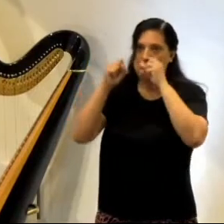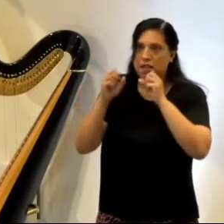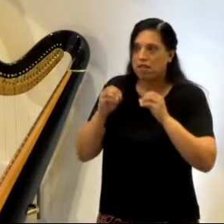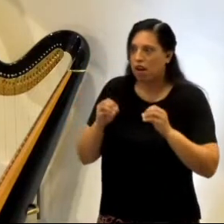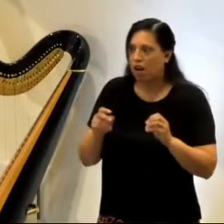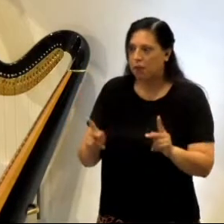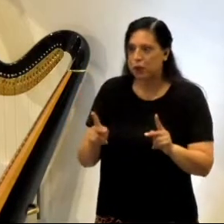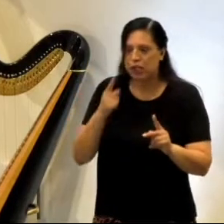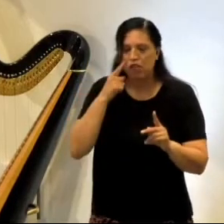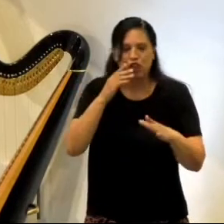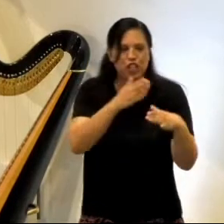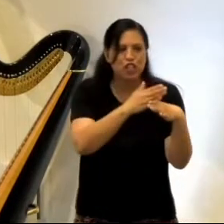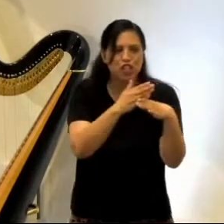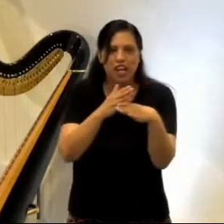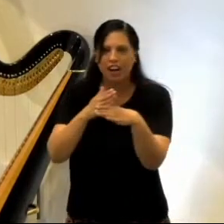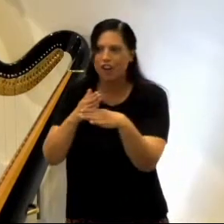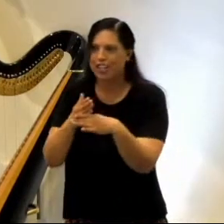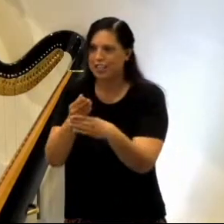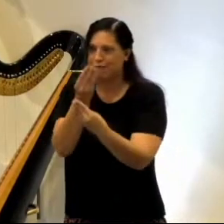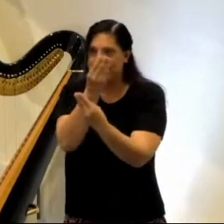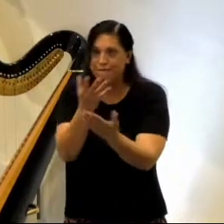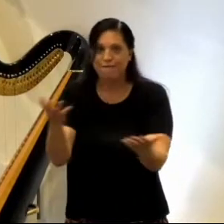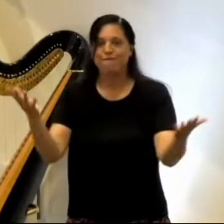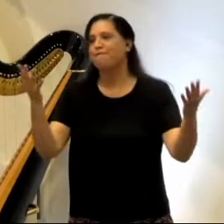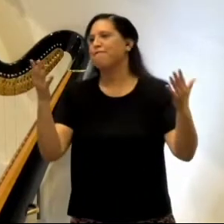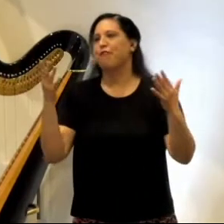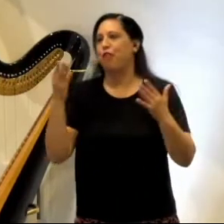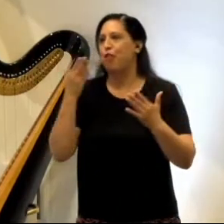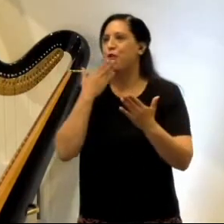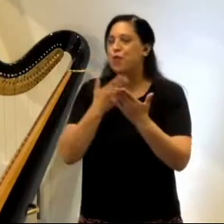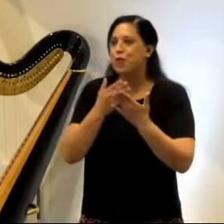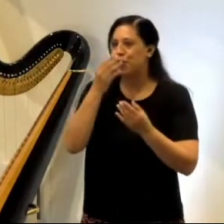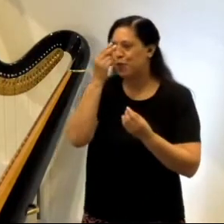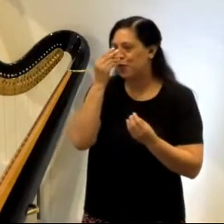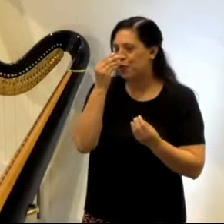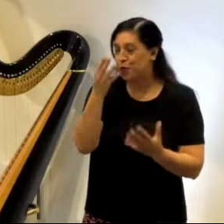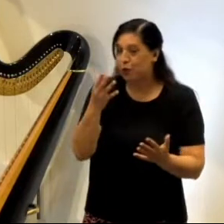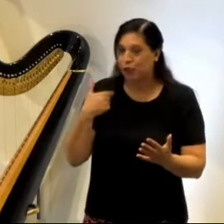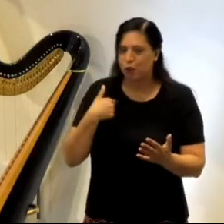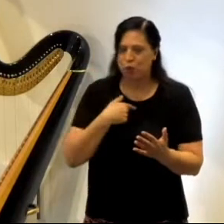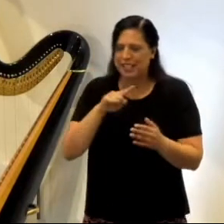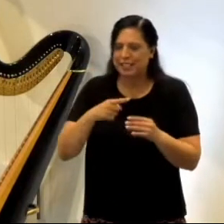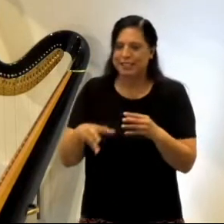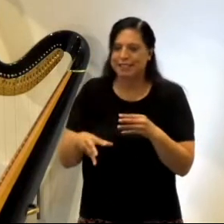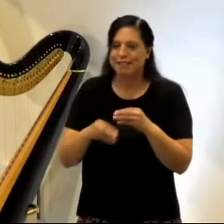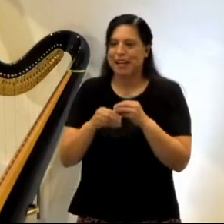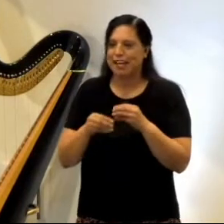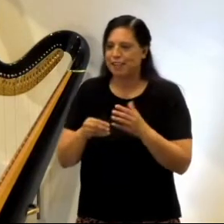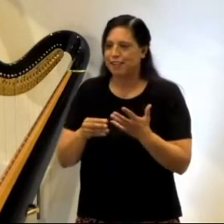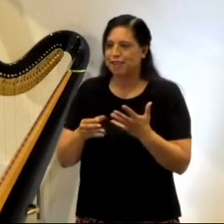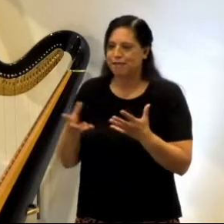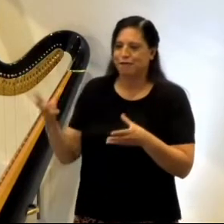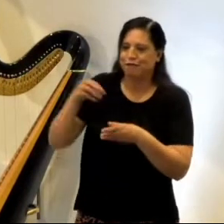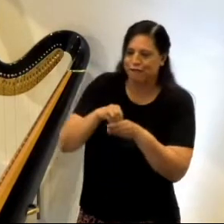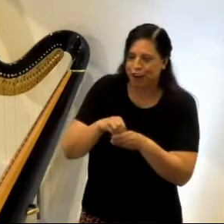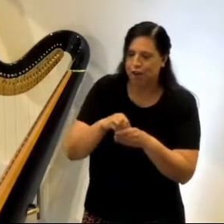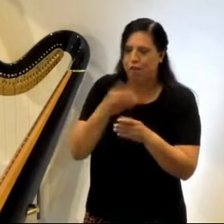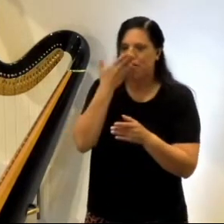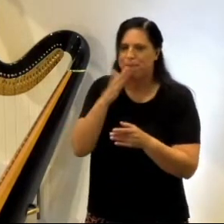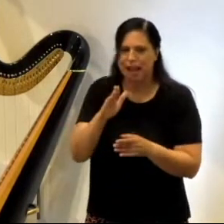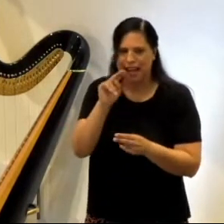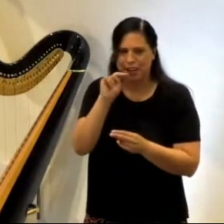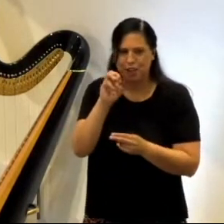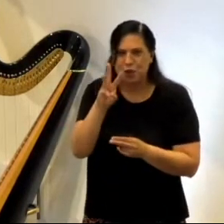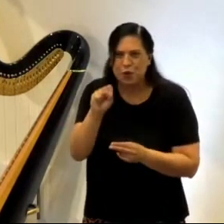we have to share the good news of Jesus in a bad news world, sometimes we just add to the bad news and the brokenness of this